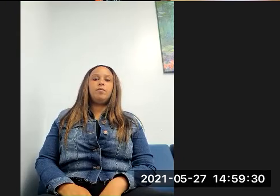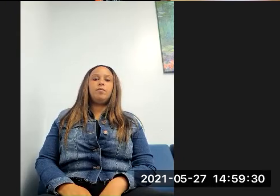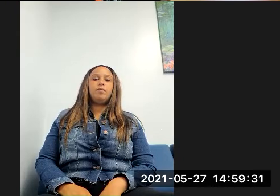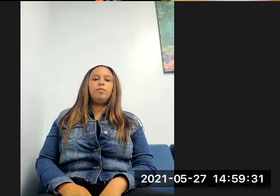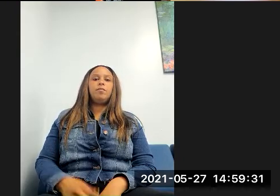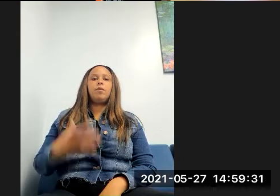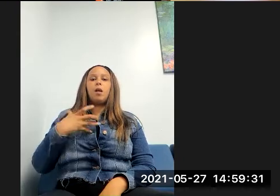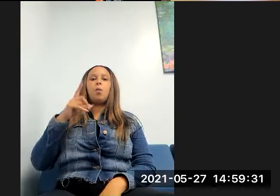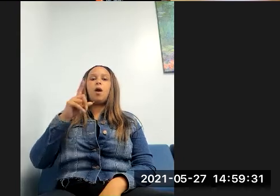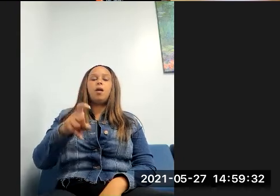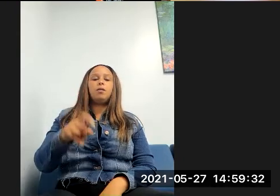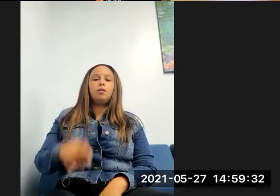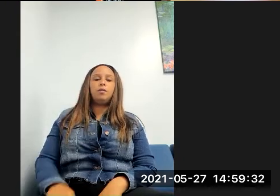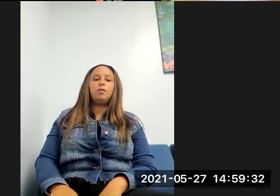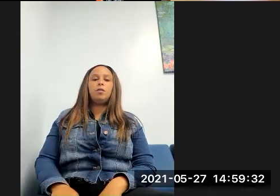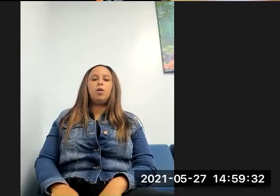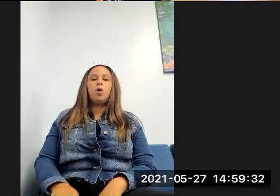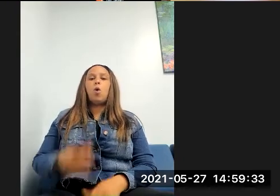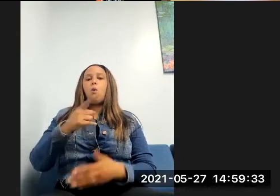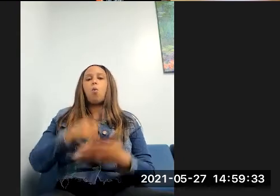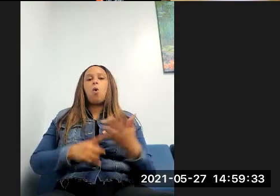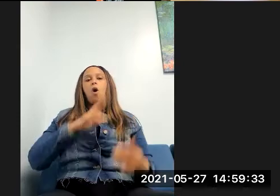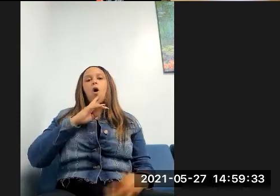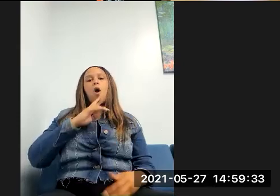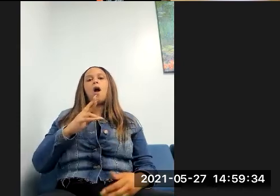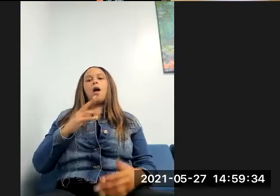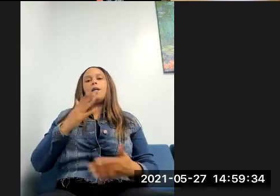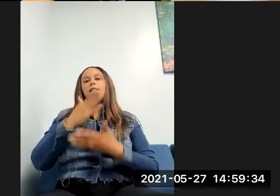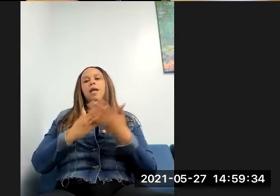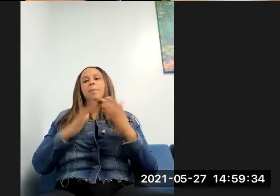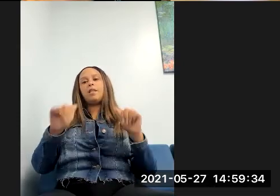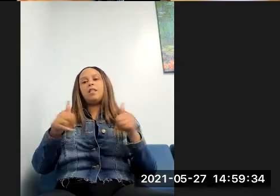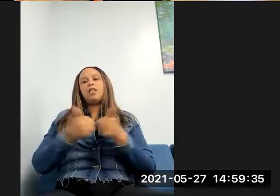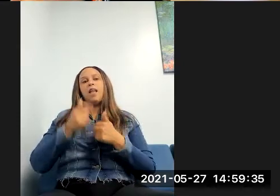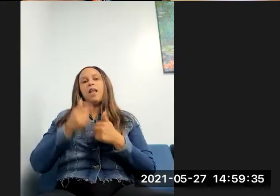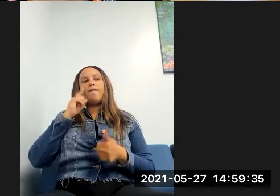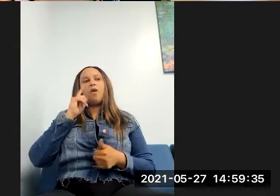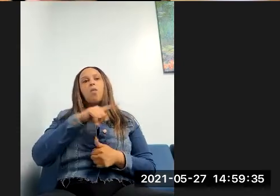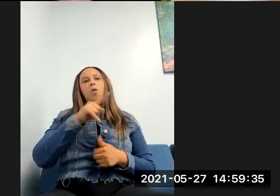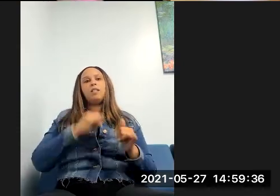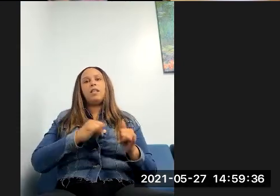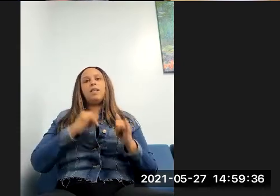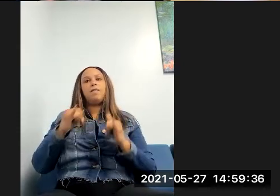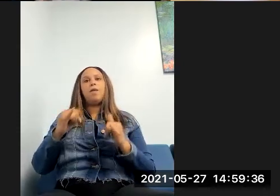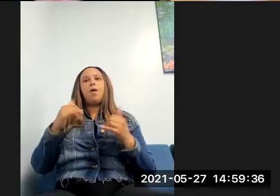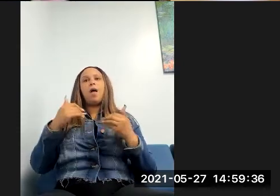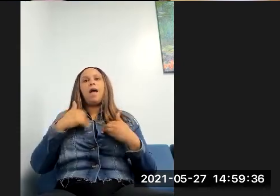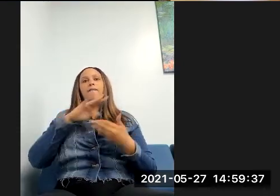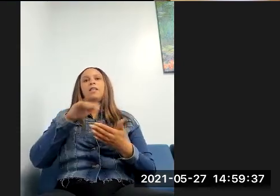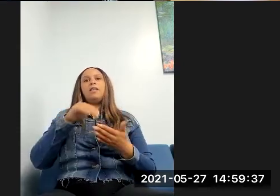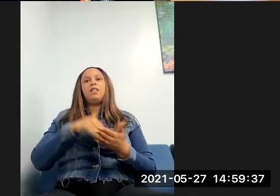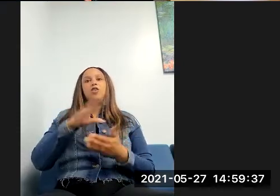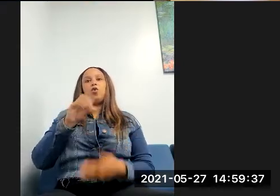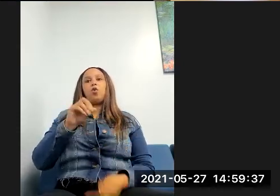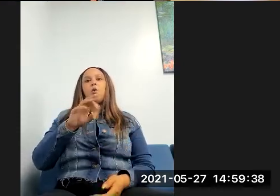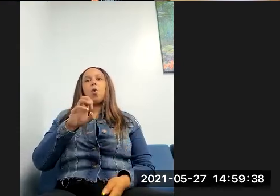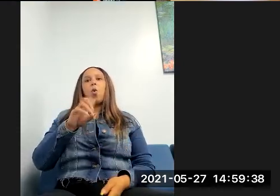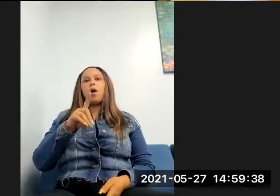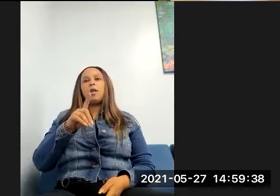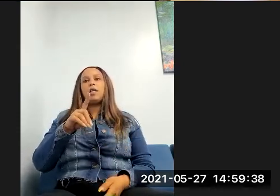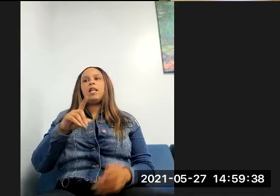question. What are some of the challenges for individuals who experience central cord injuries in getting